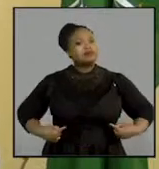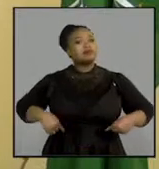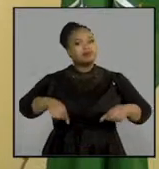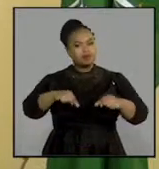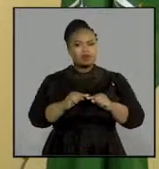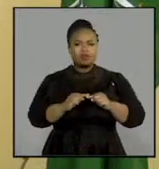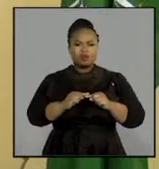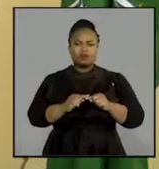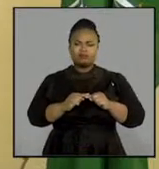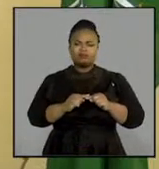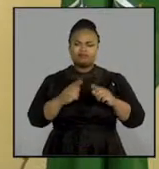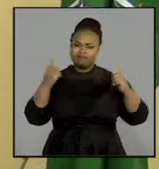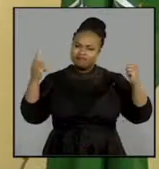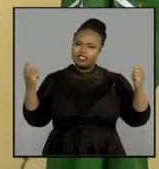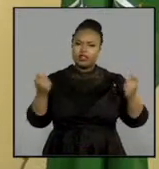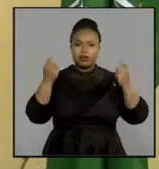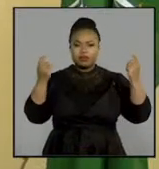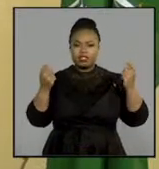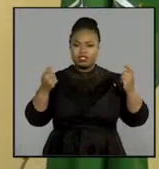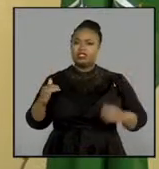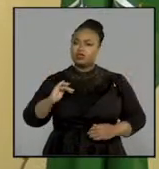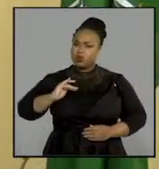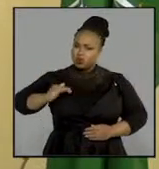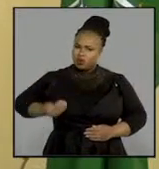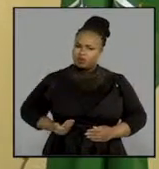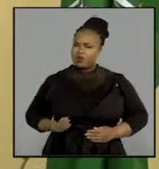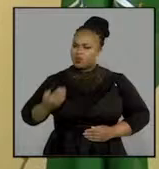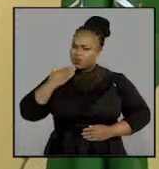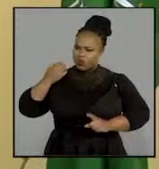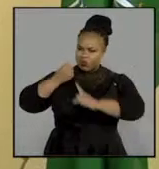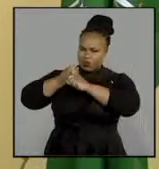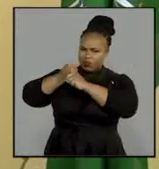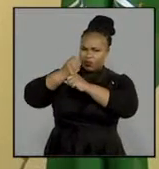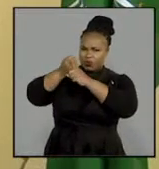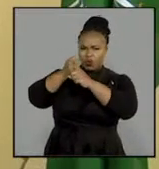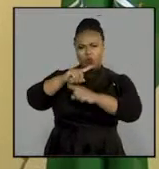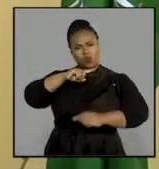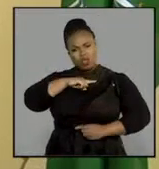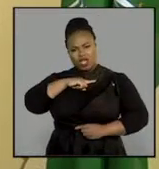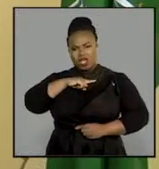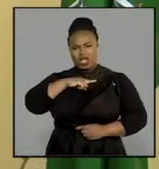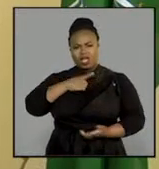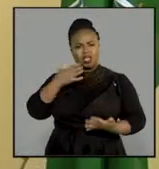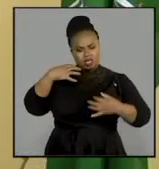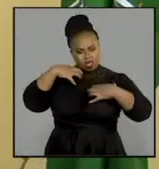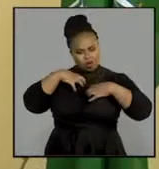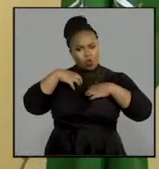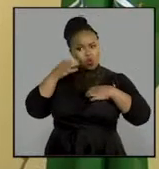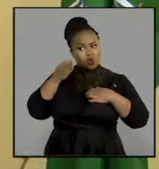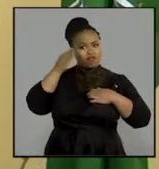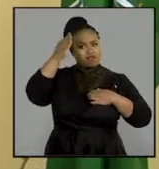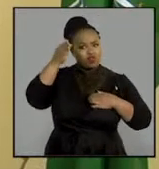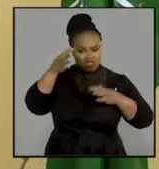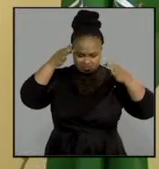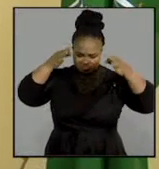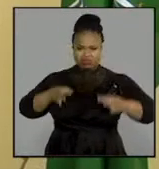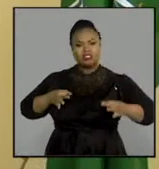We celebrate the resolve of these women to determine their own